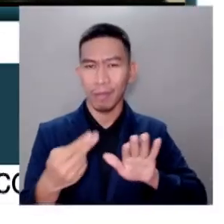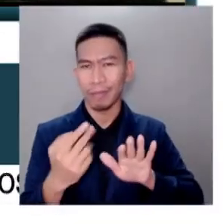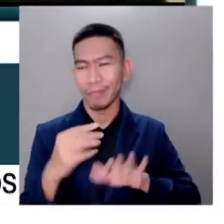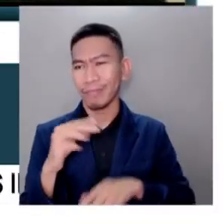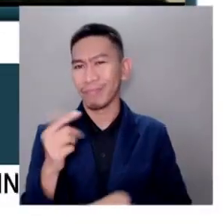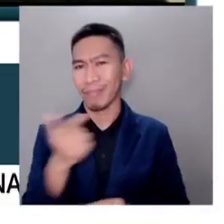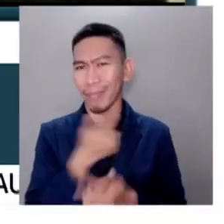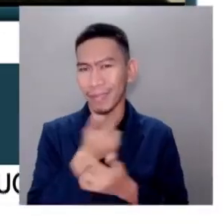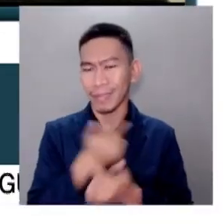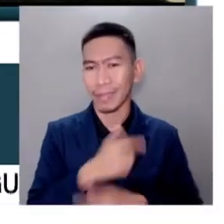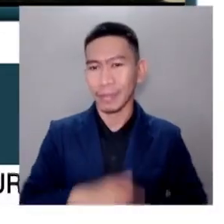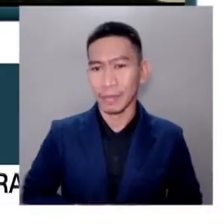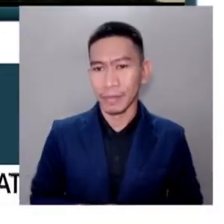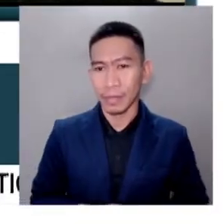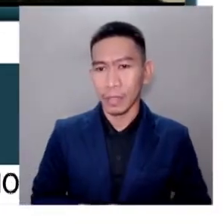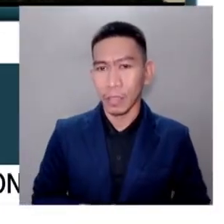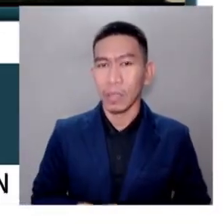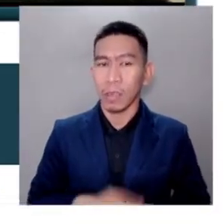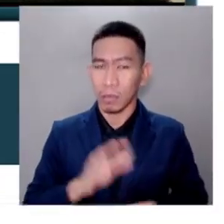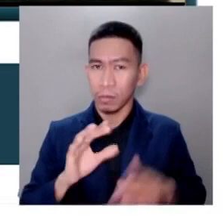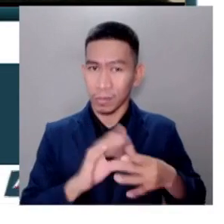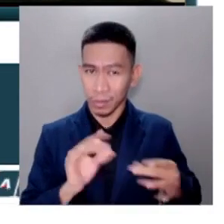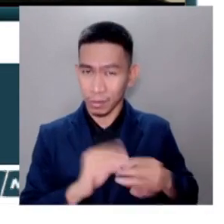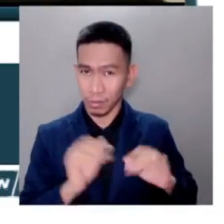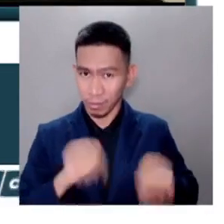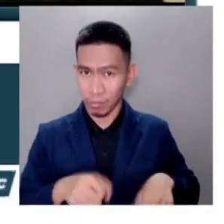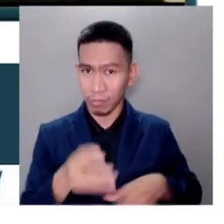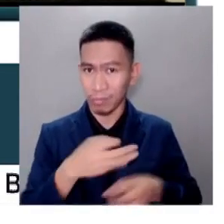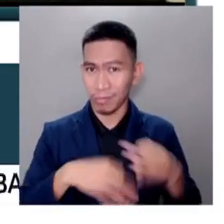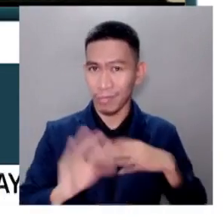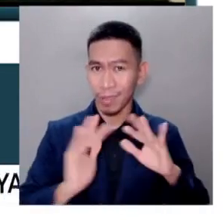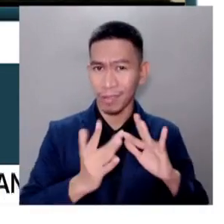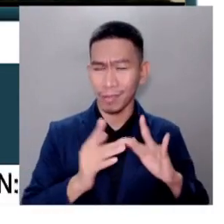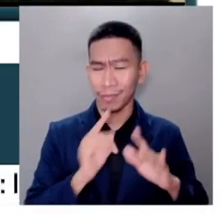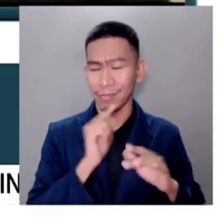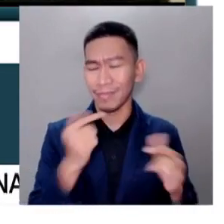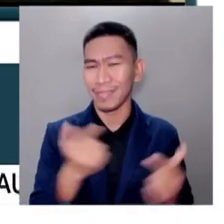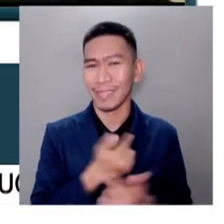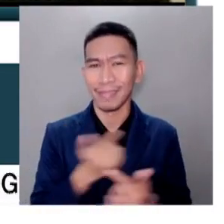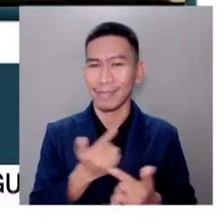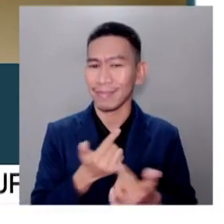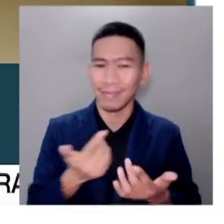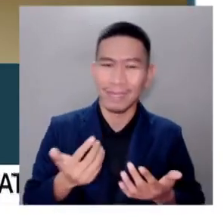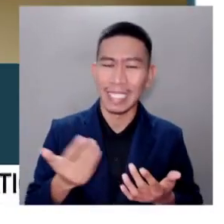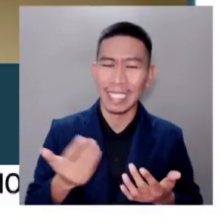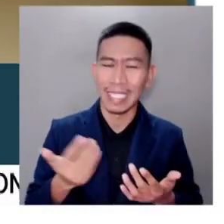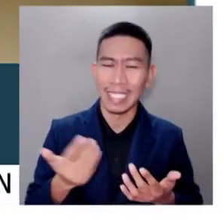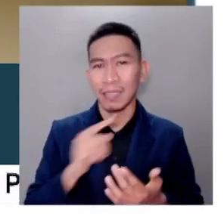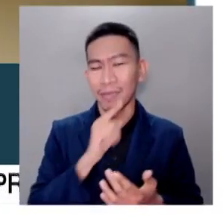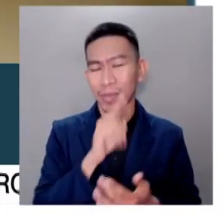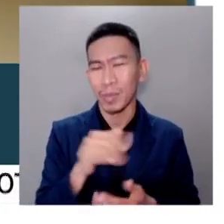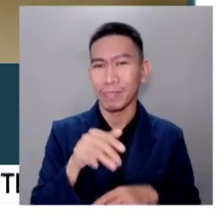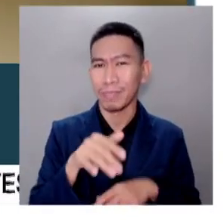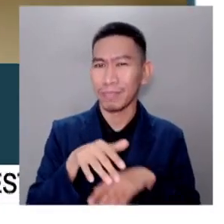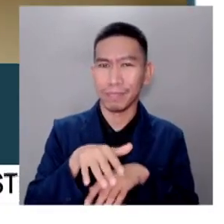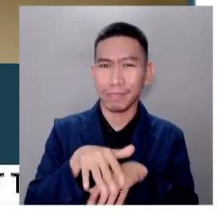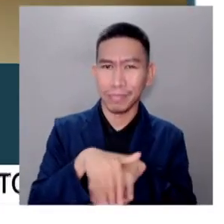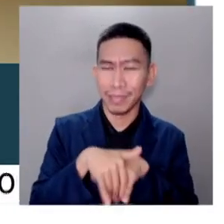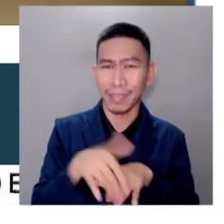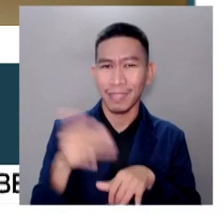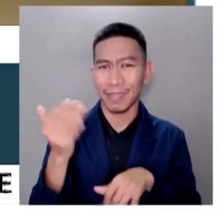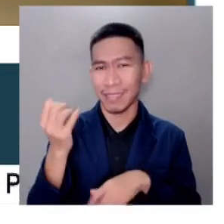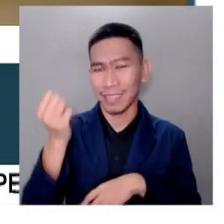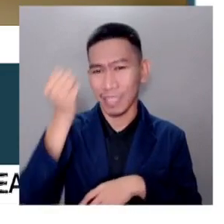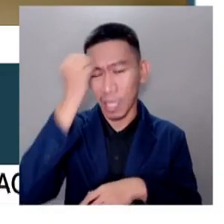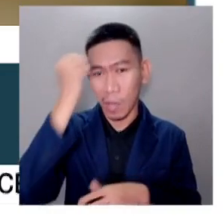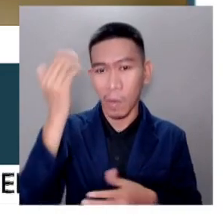This statement that you should just go online to protest, it's really ridiculous. It's hypocritical and stupid because it's the state which has